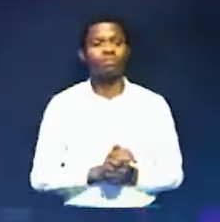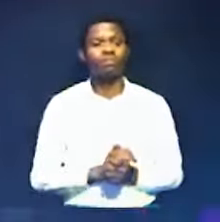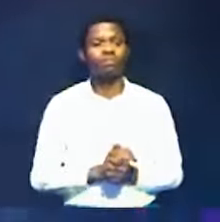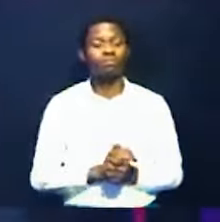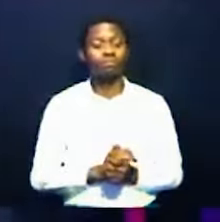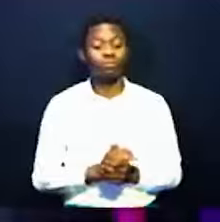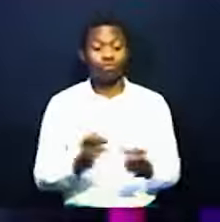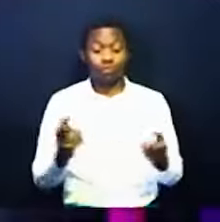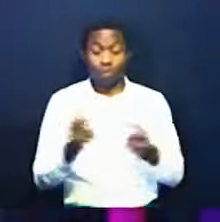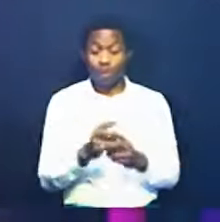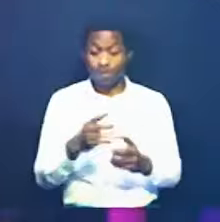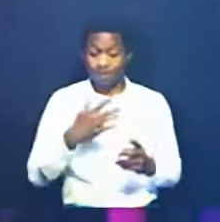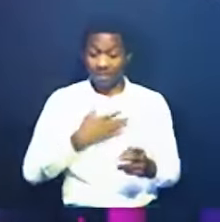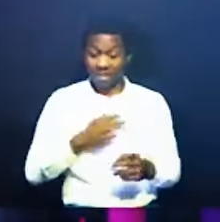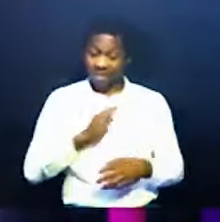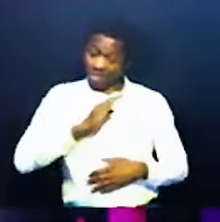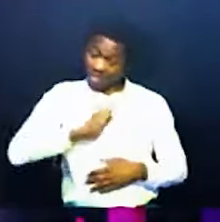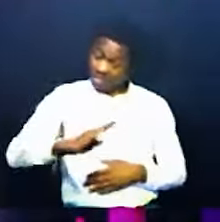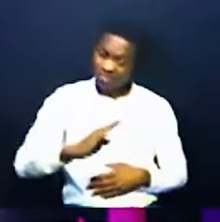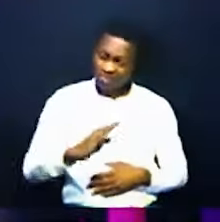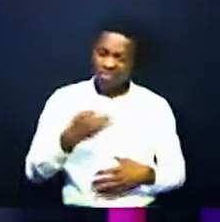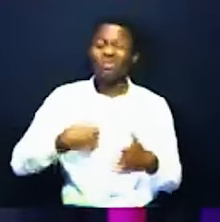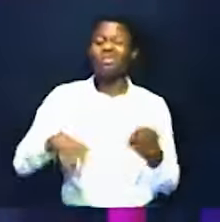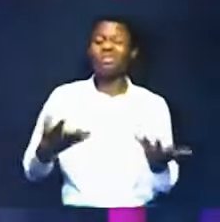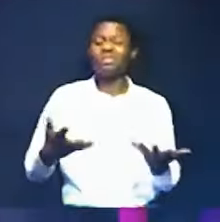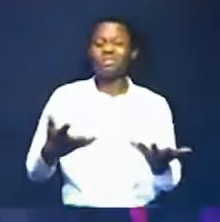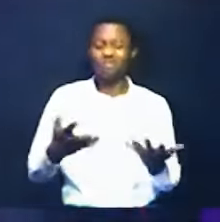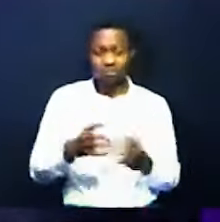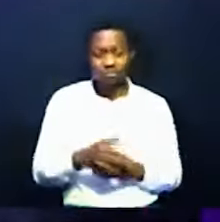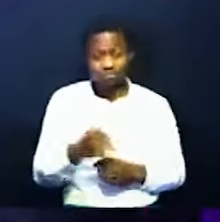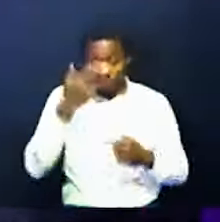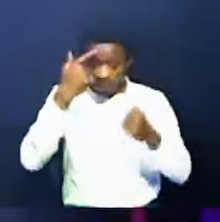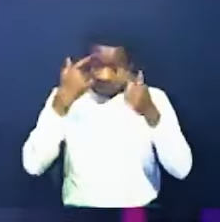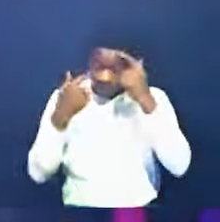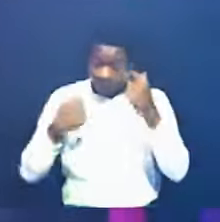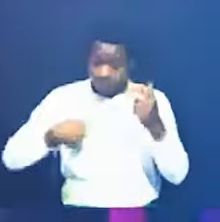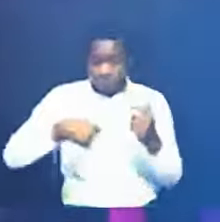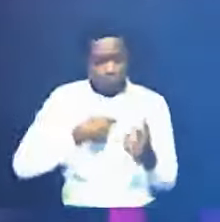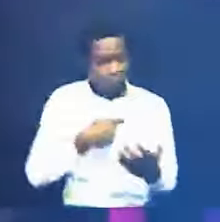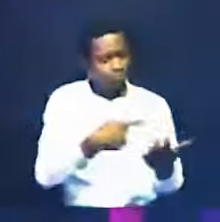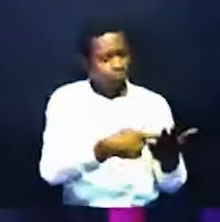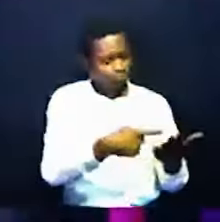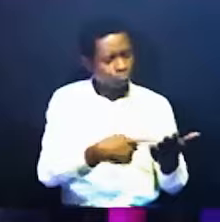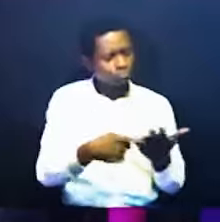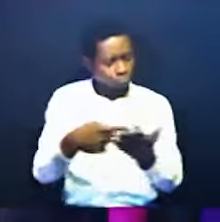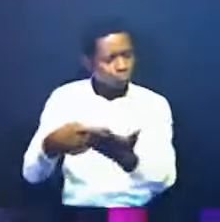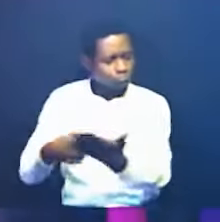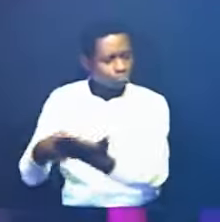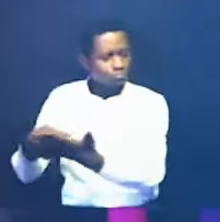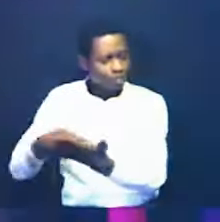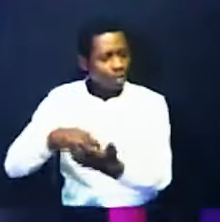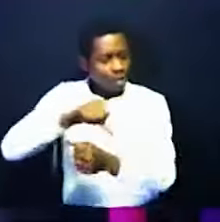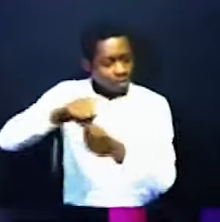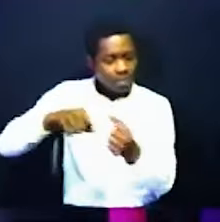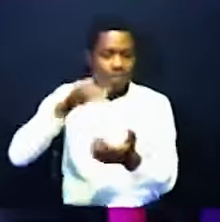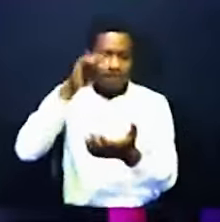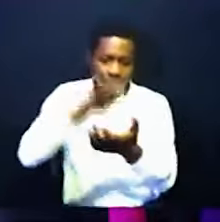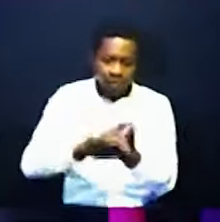So my confidence is this. Because we have discussed a bit on marriage and